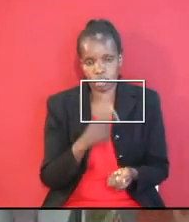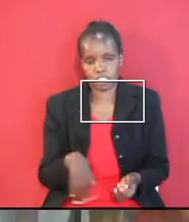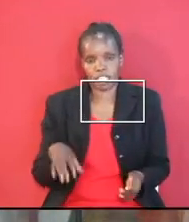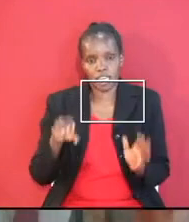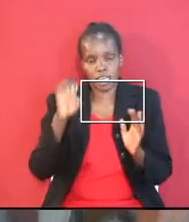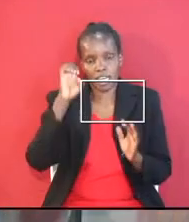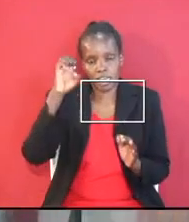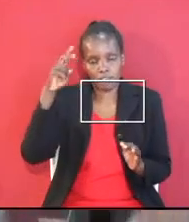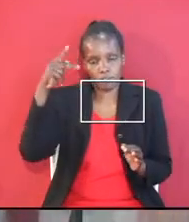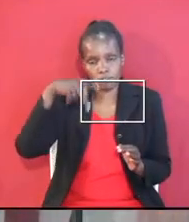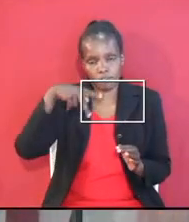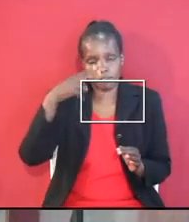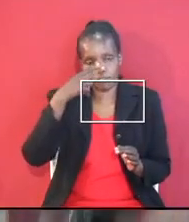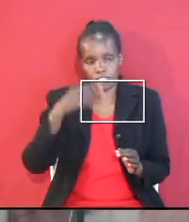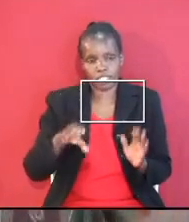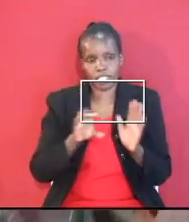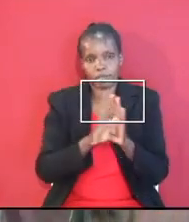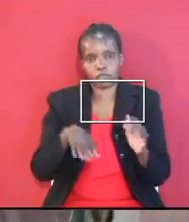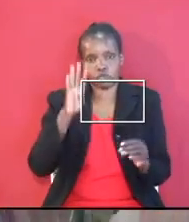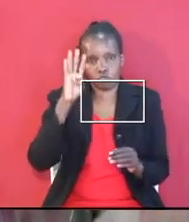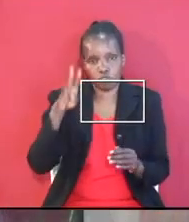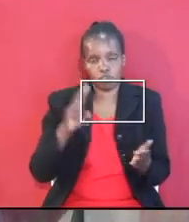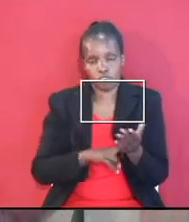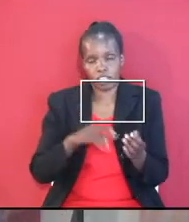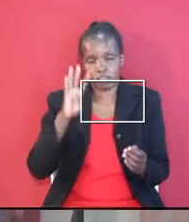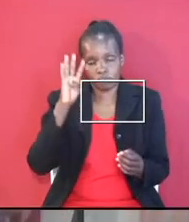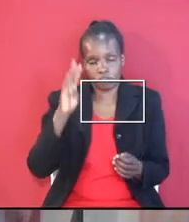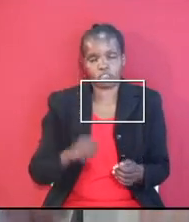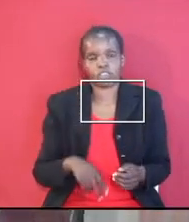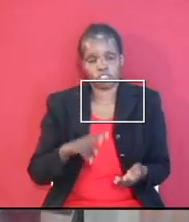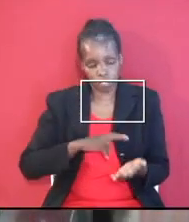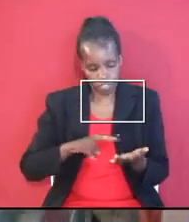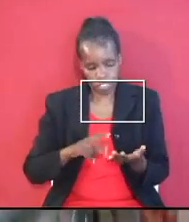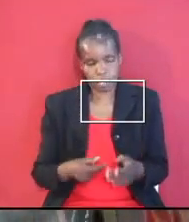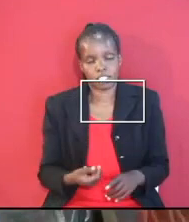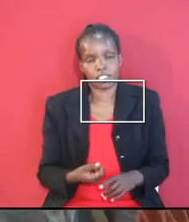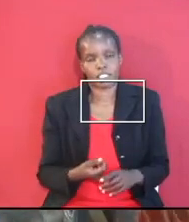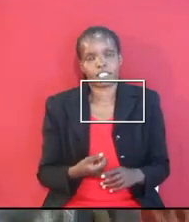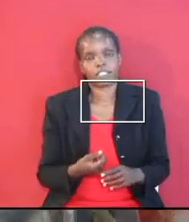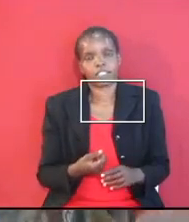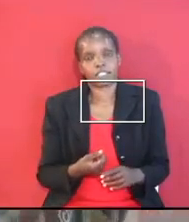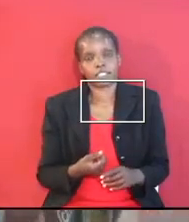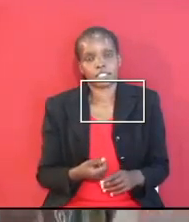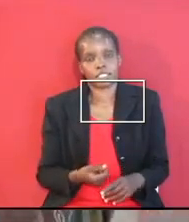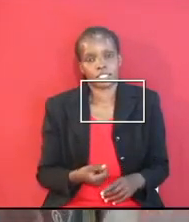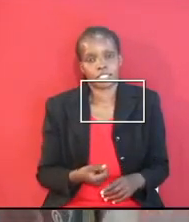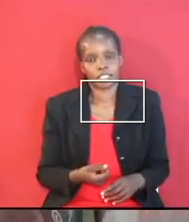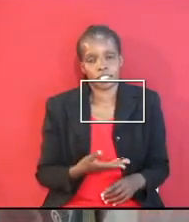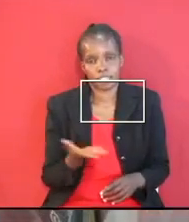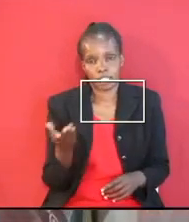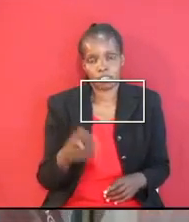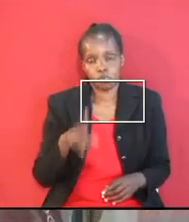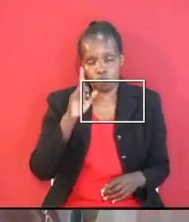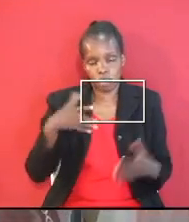Ephesians chapter 4 and verse 4, and I will read from the King James Version. There is one